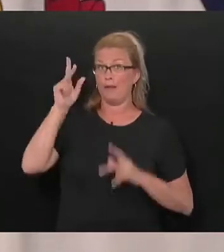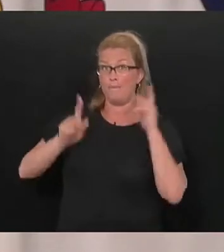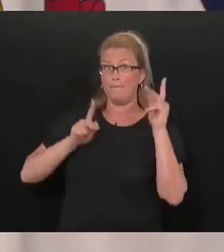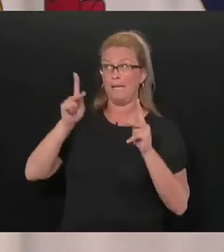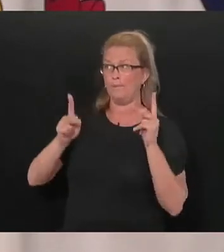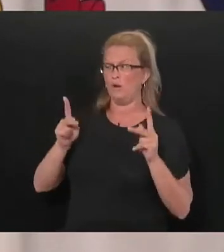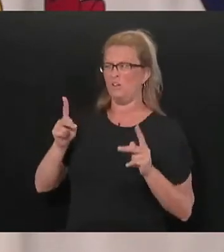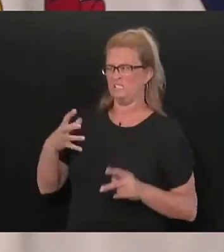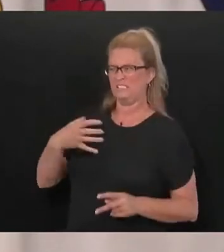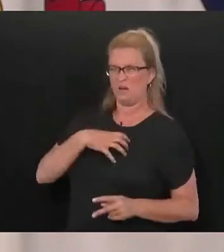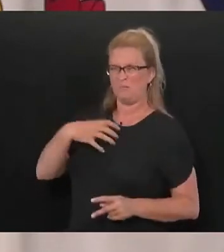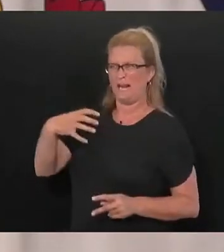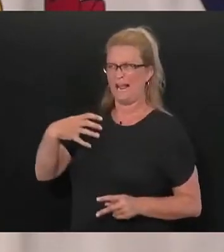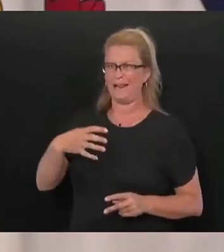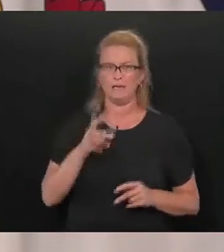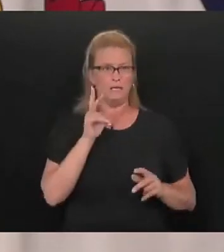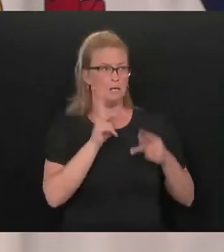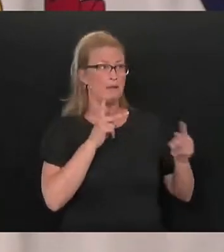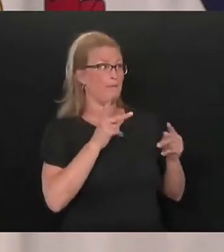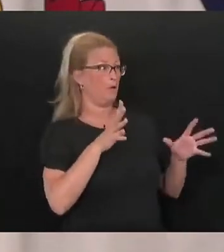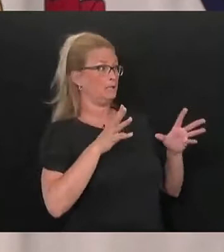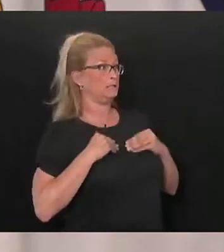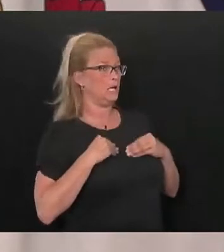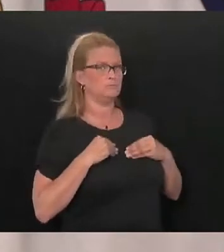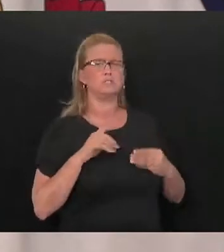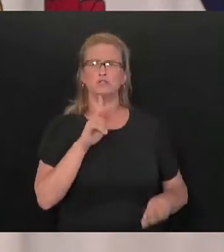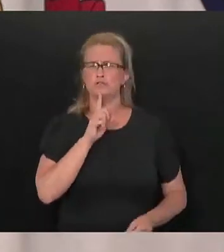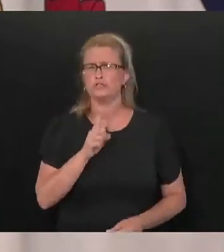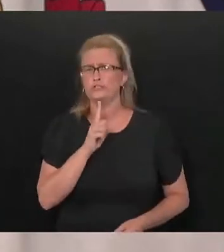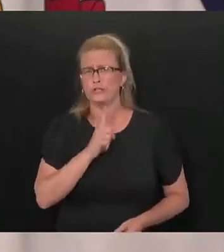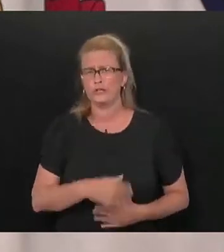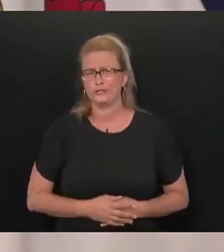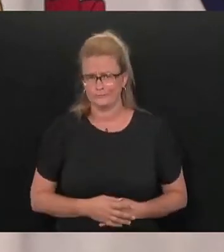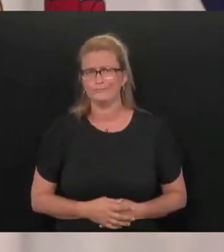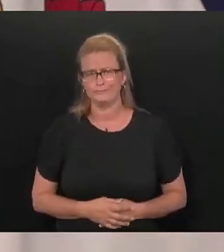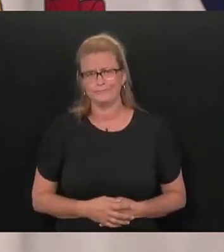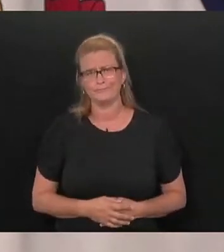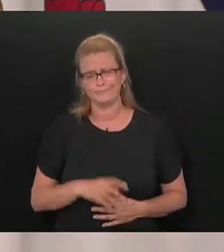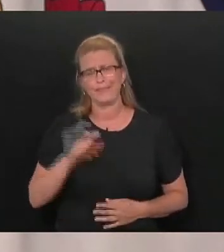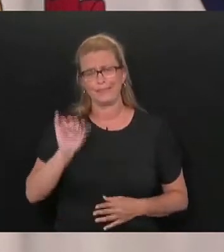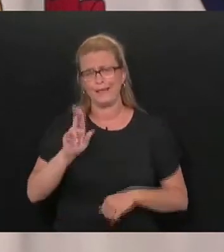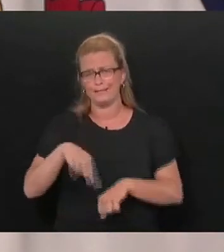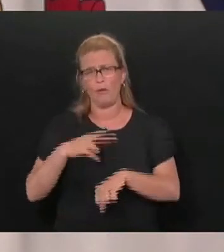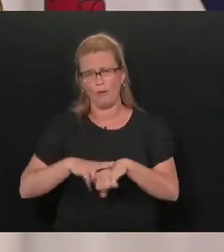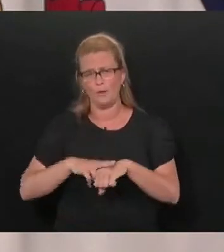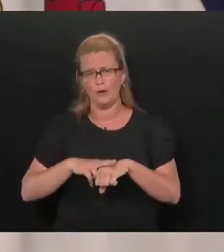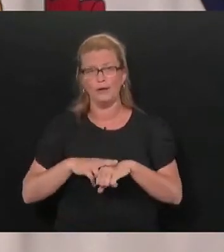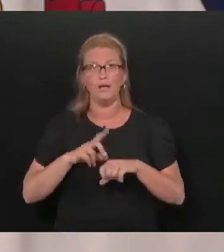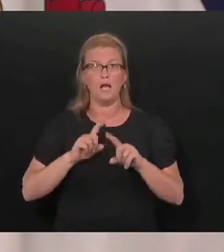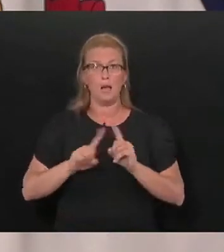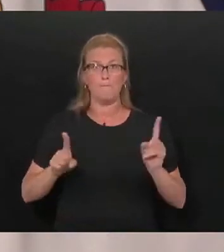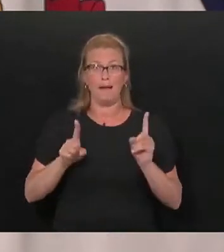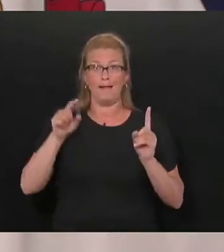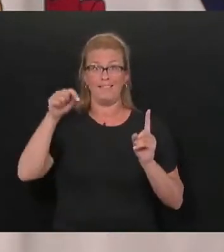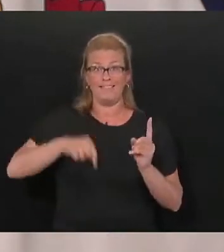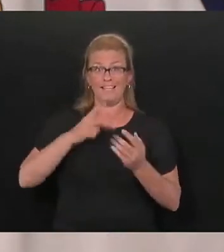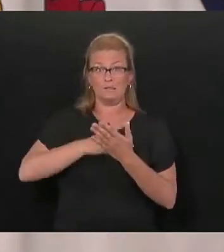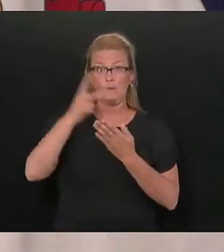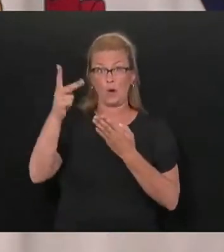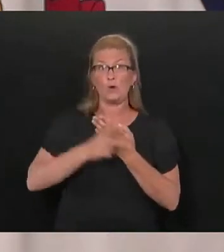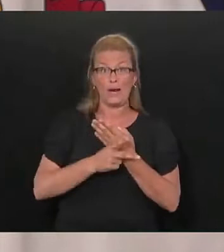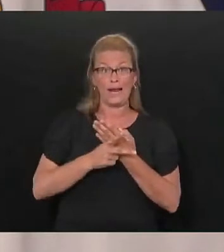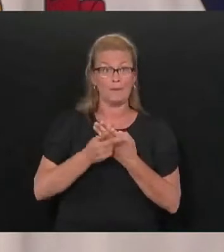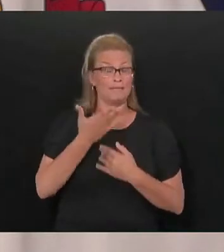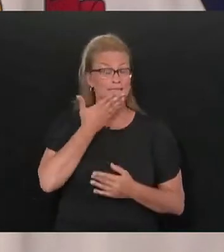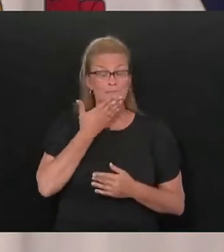going to say this or on this and whatever it may be? Sure. But at the end of the day, this is the very best program that I